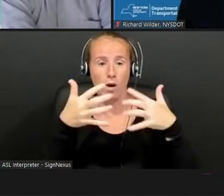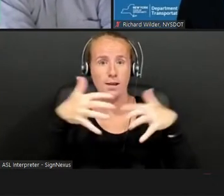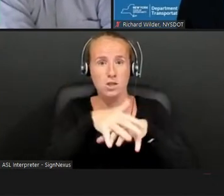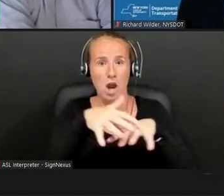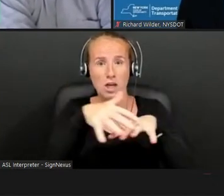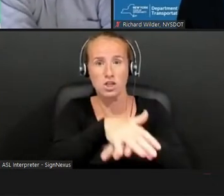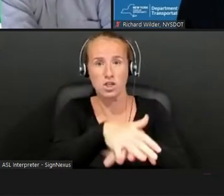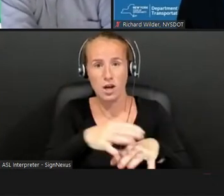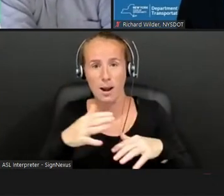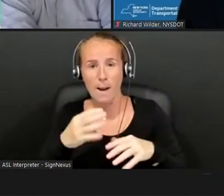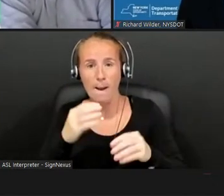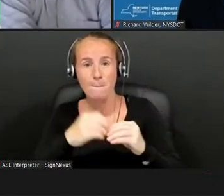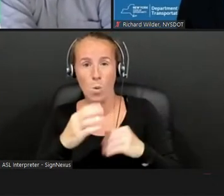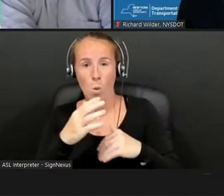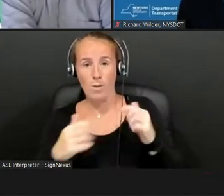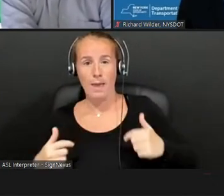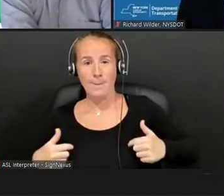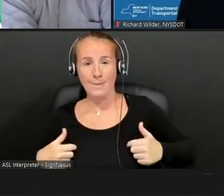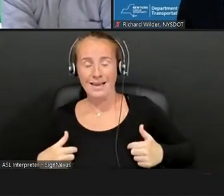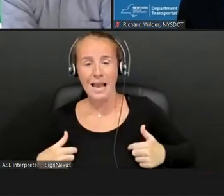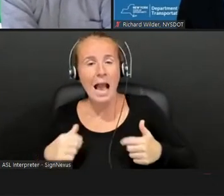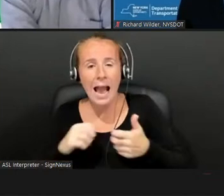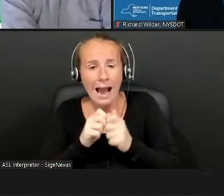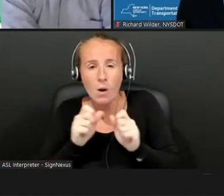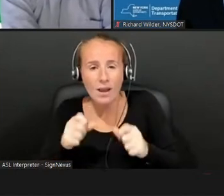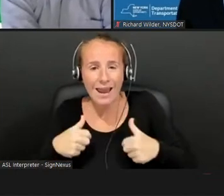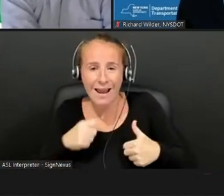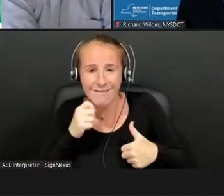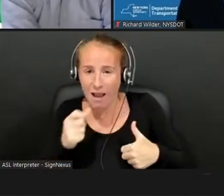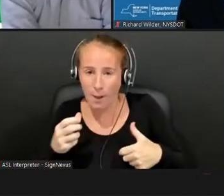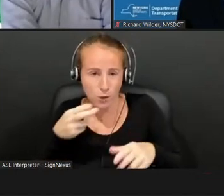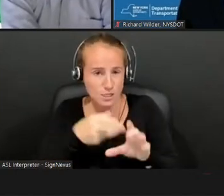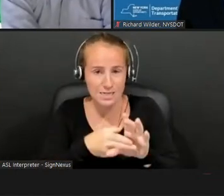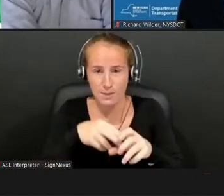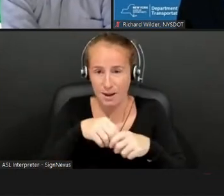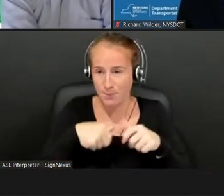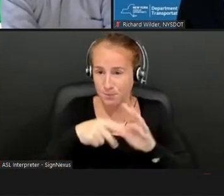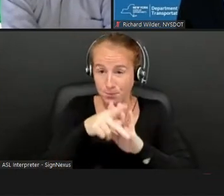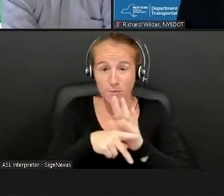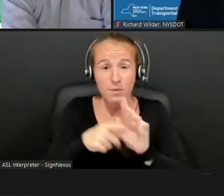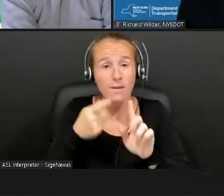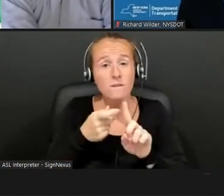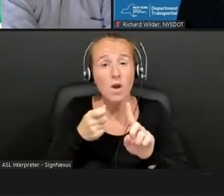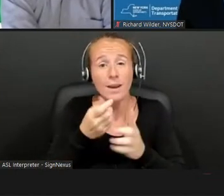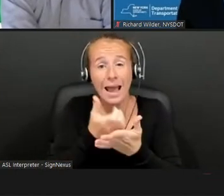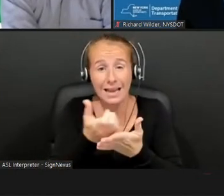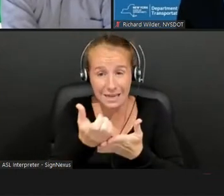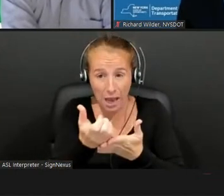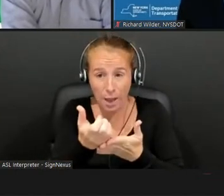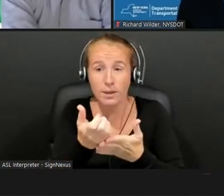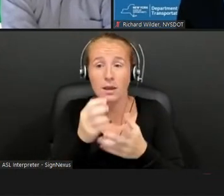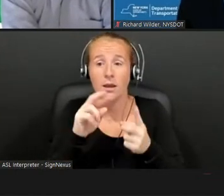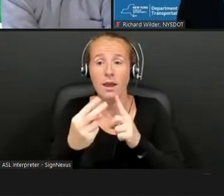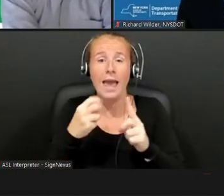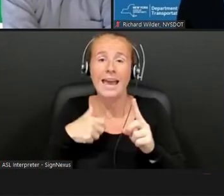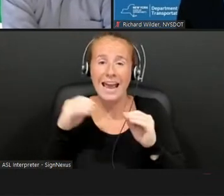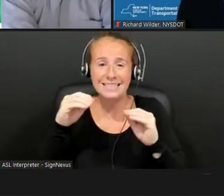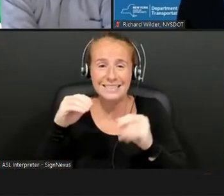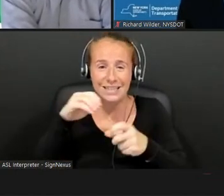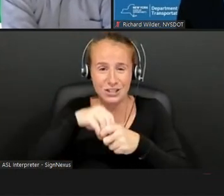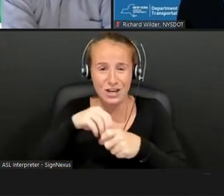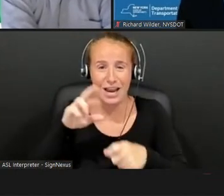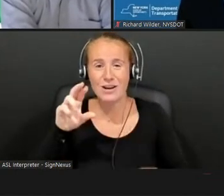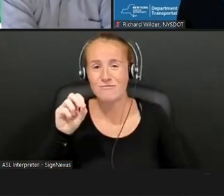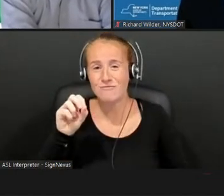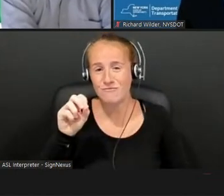not participate in this anti-congestion policy so from an economic point of view which by the way this is what I teach at rockers if